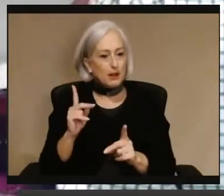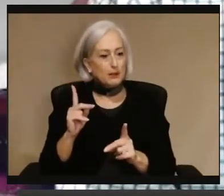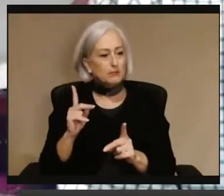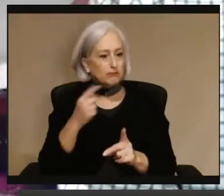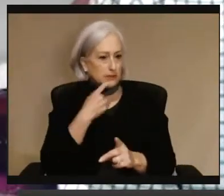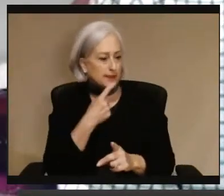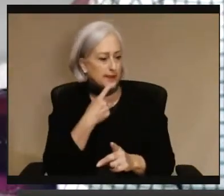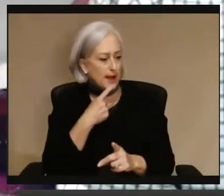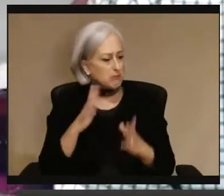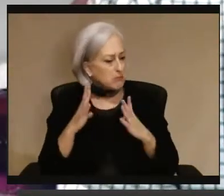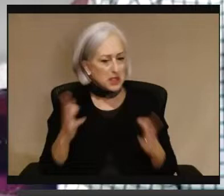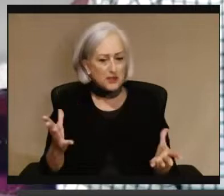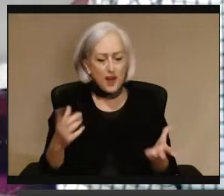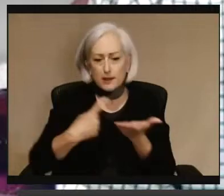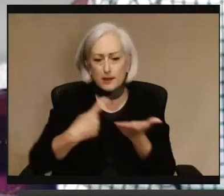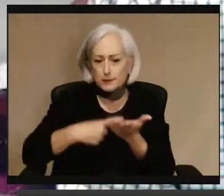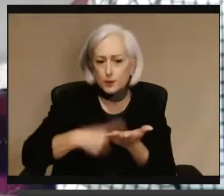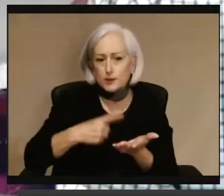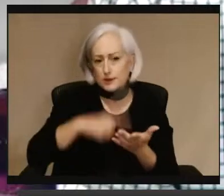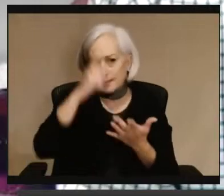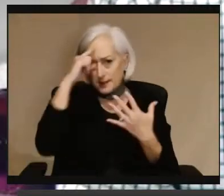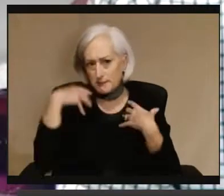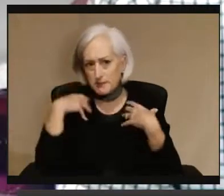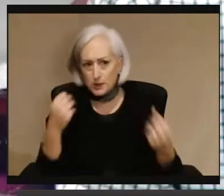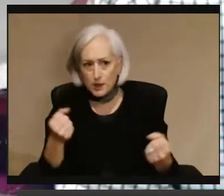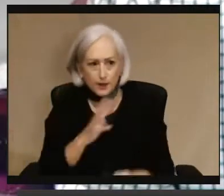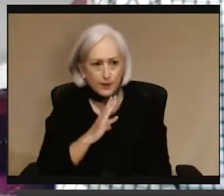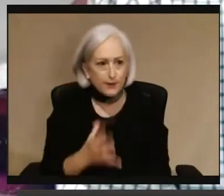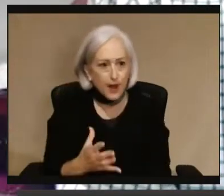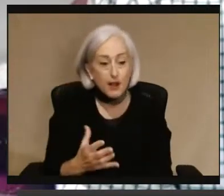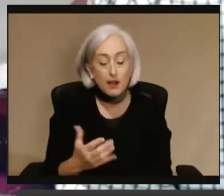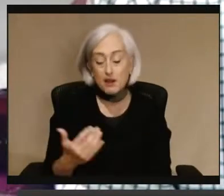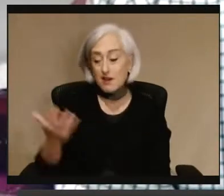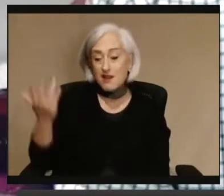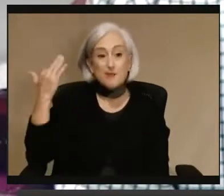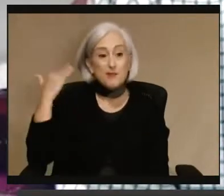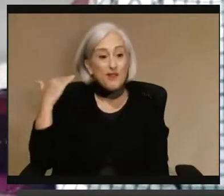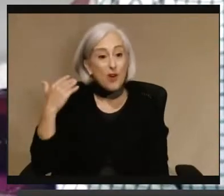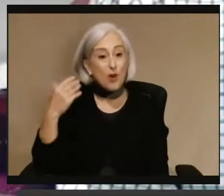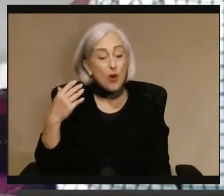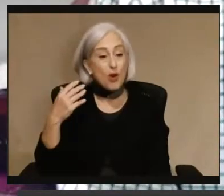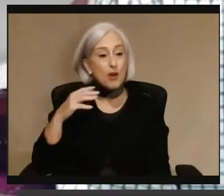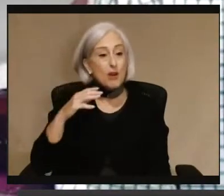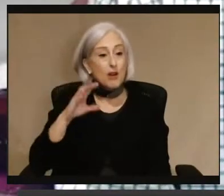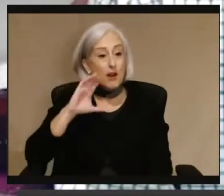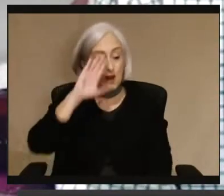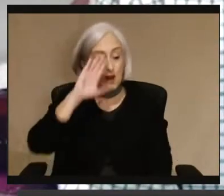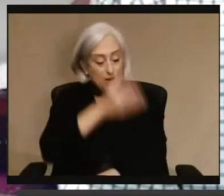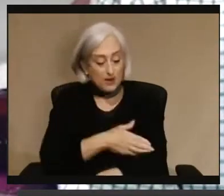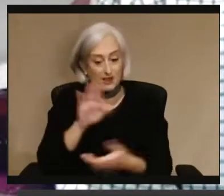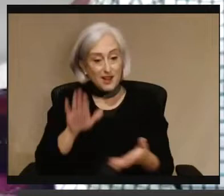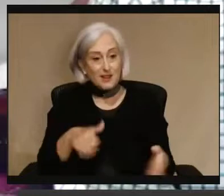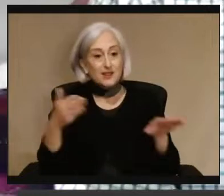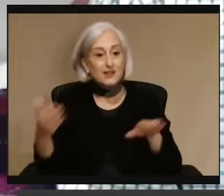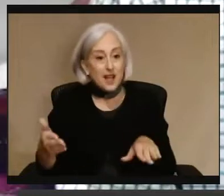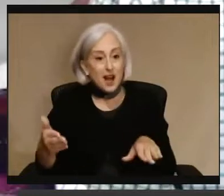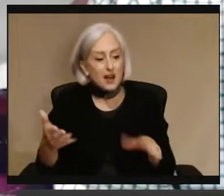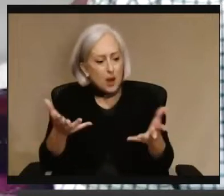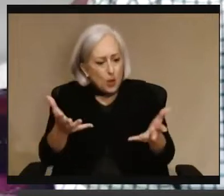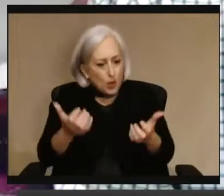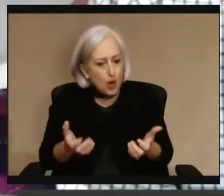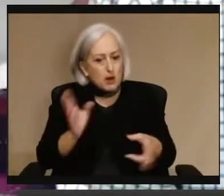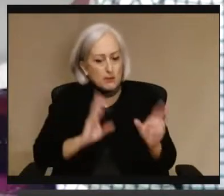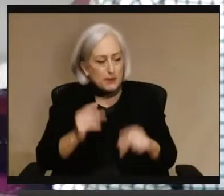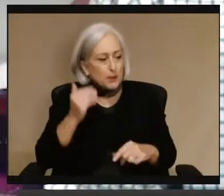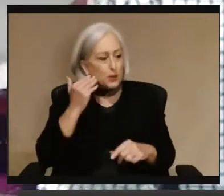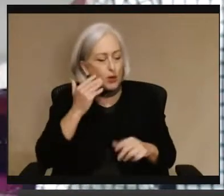talk about it. I mean, we were adamant about when we lost Carl that we wanted people to know that it's okay to talk about it, and I